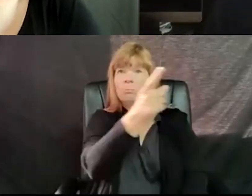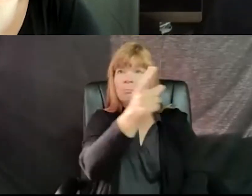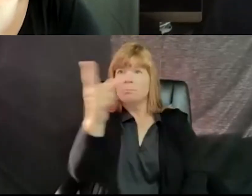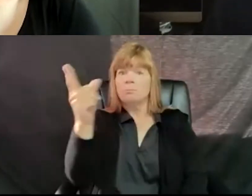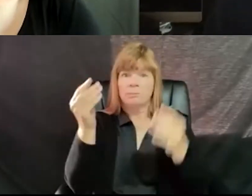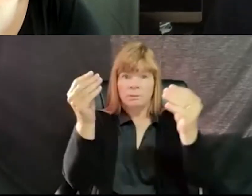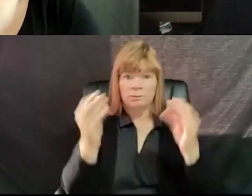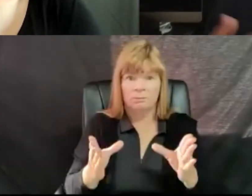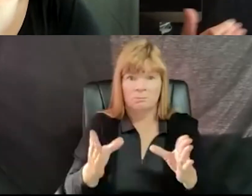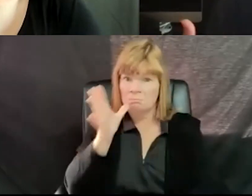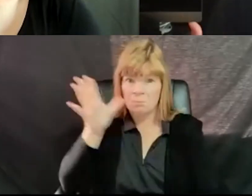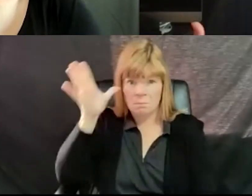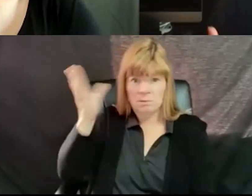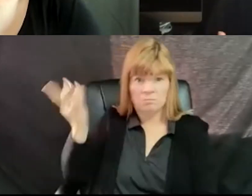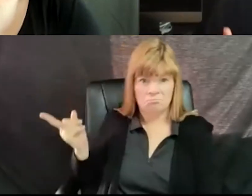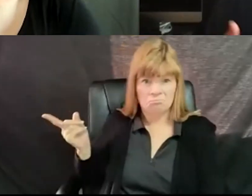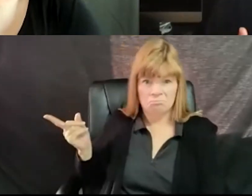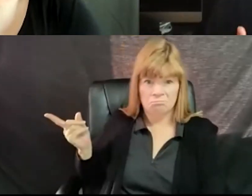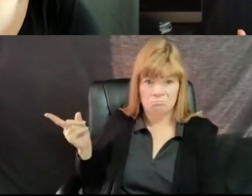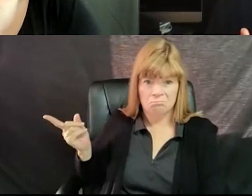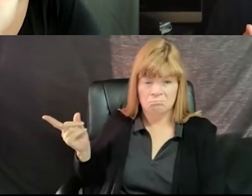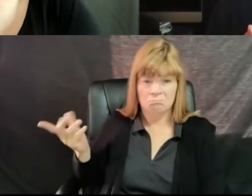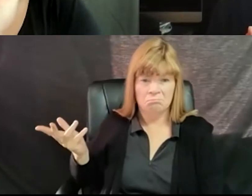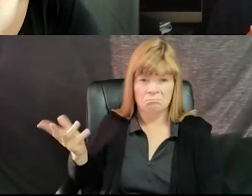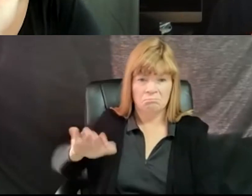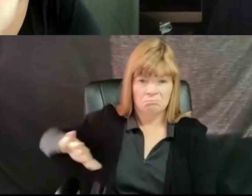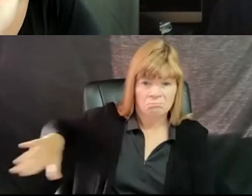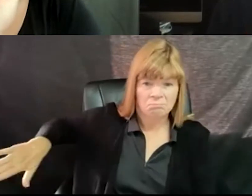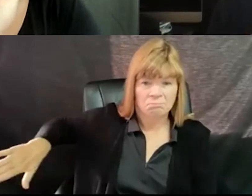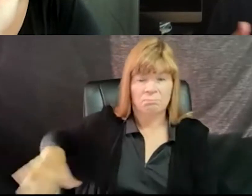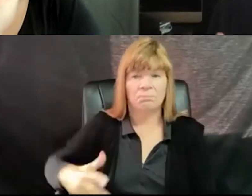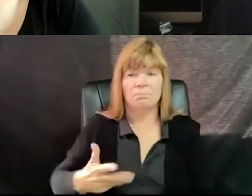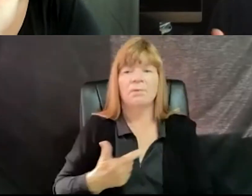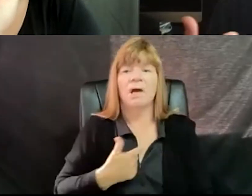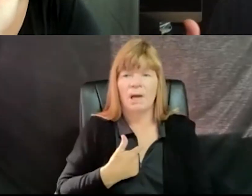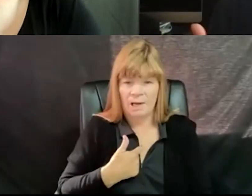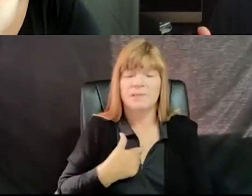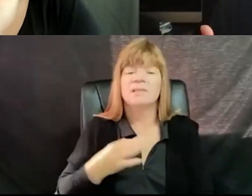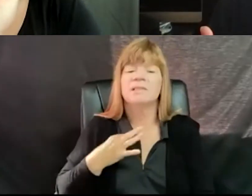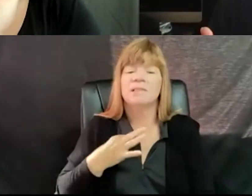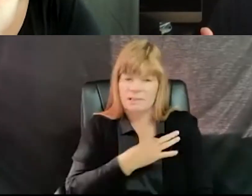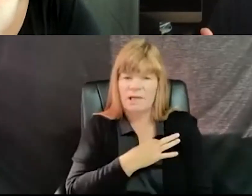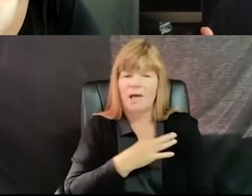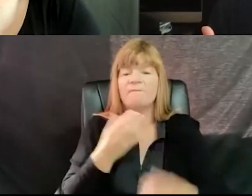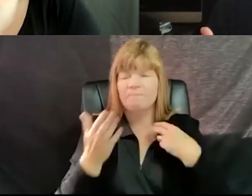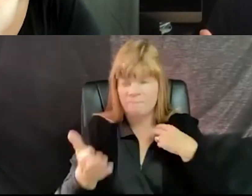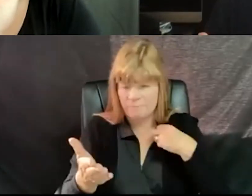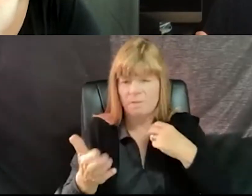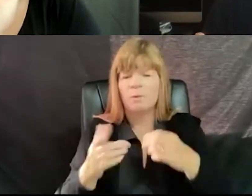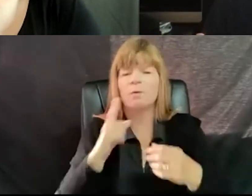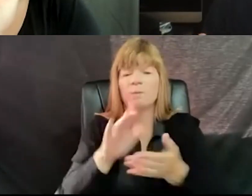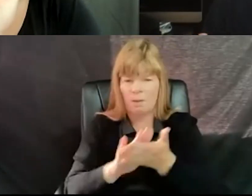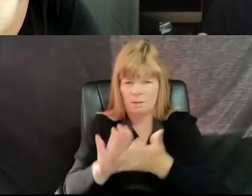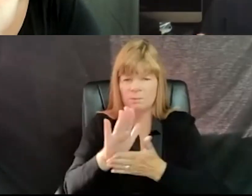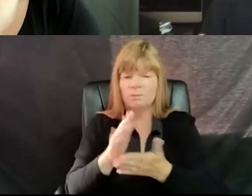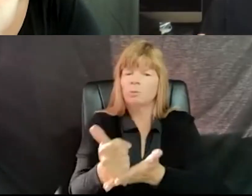they weren't there. I did have staff at the college support